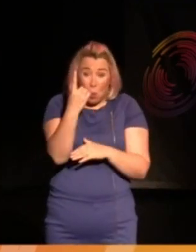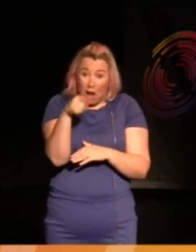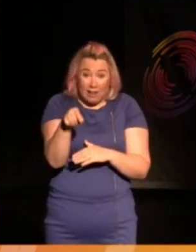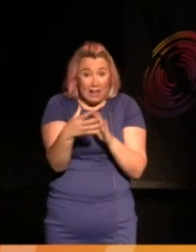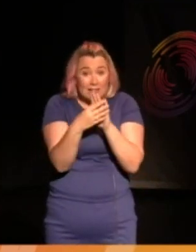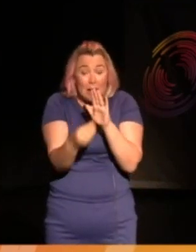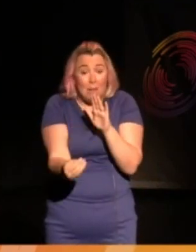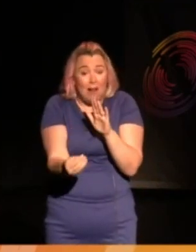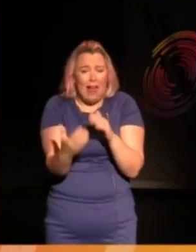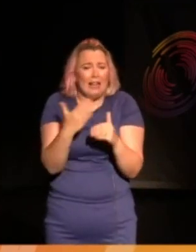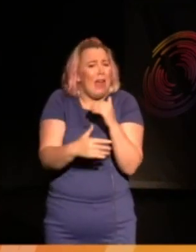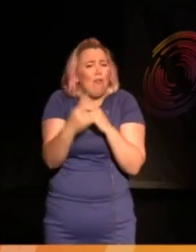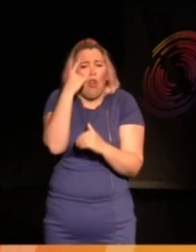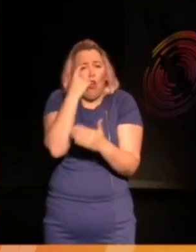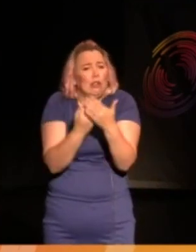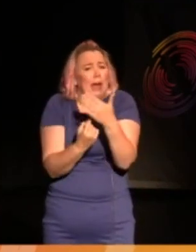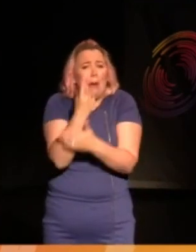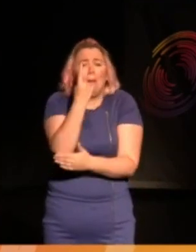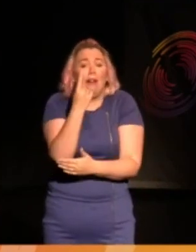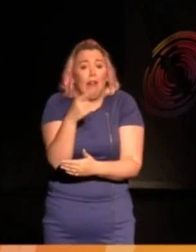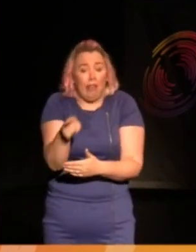things.